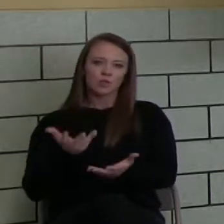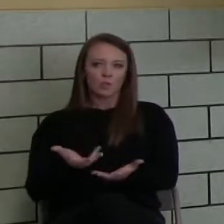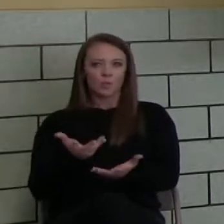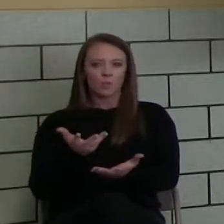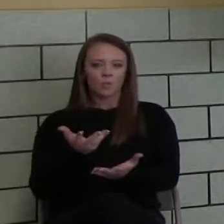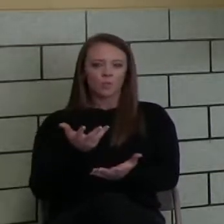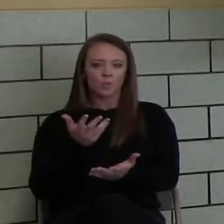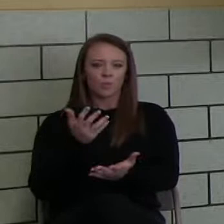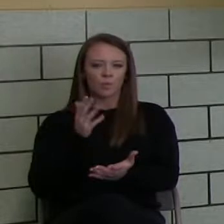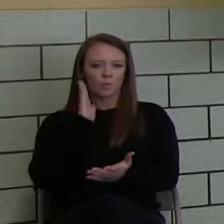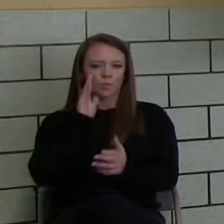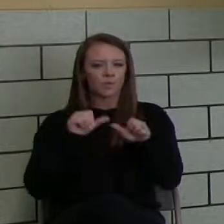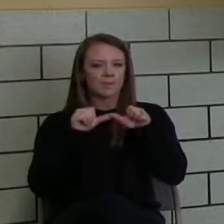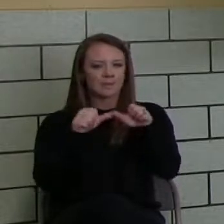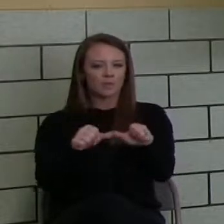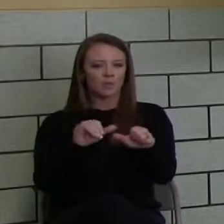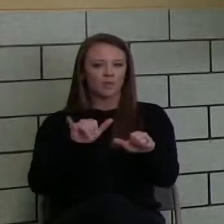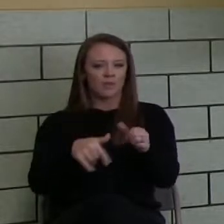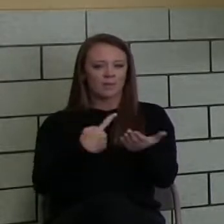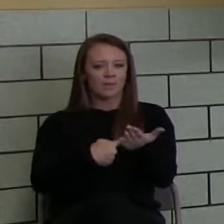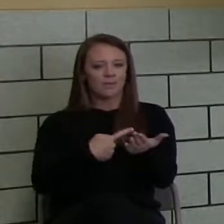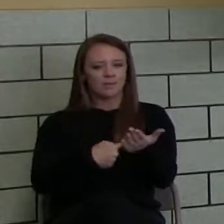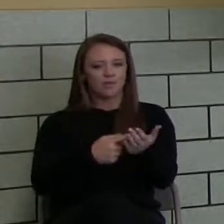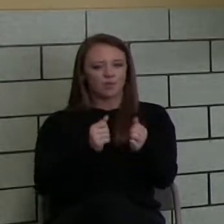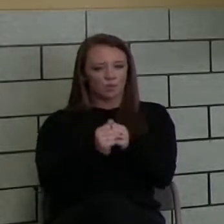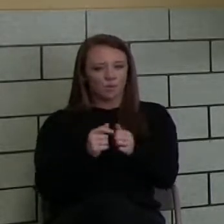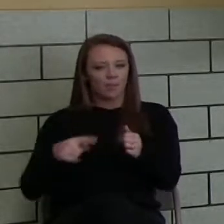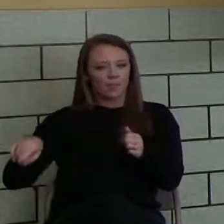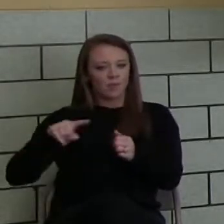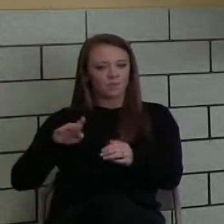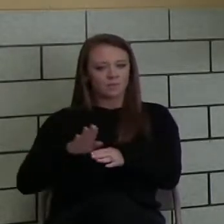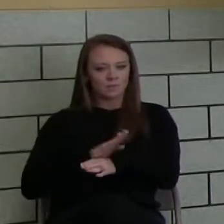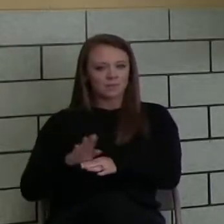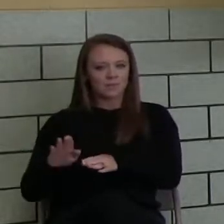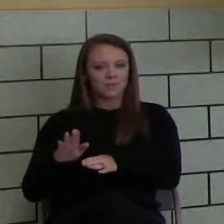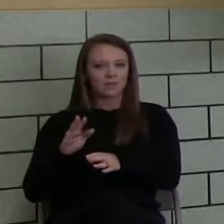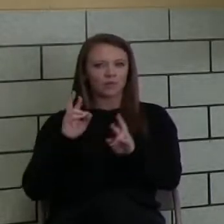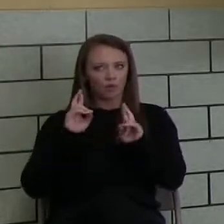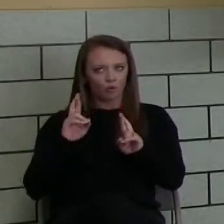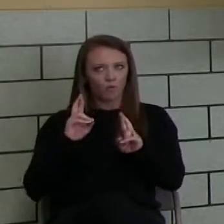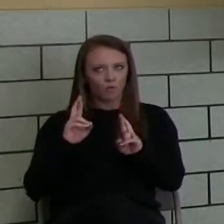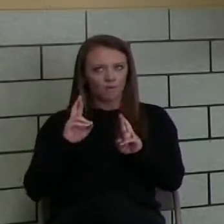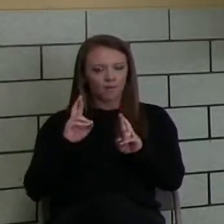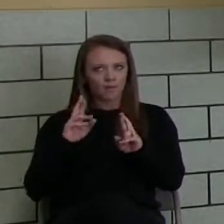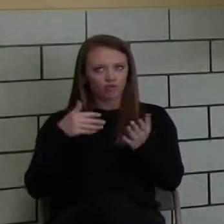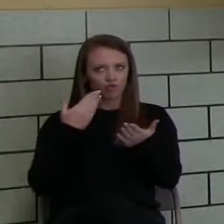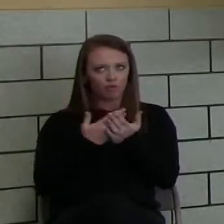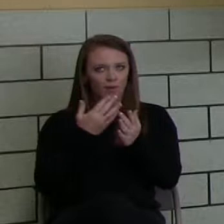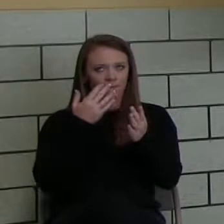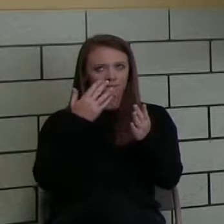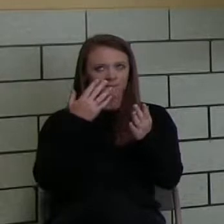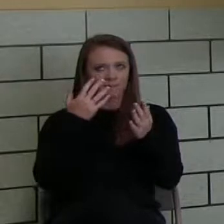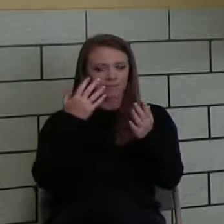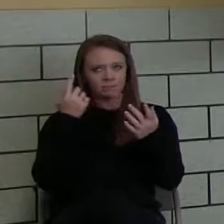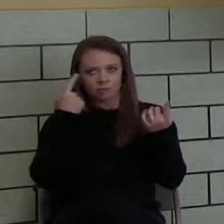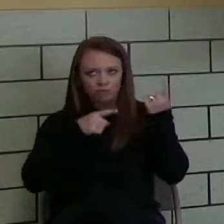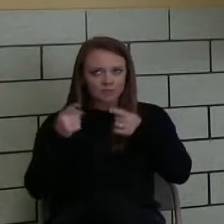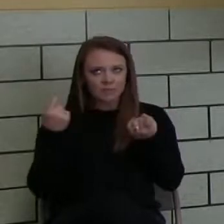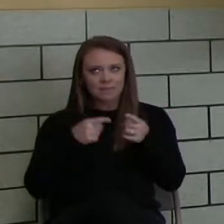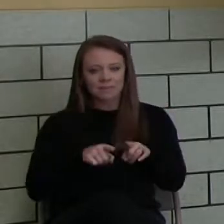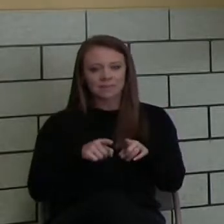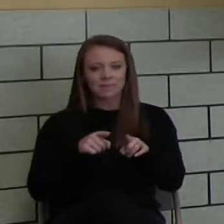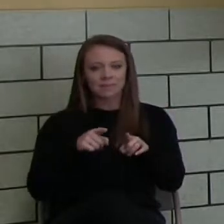hopefully we can get to a point where we achieve a harmony, really, so that